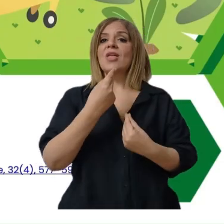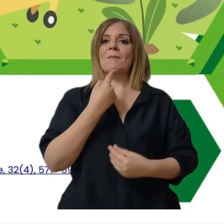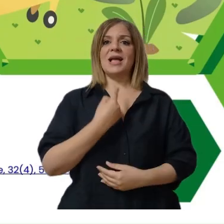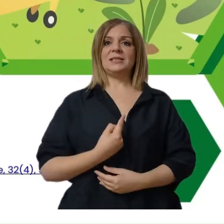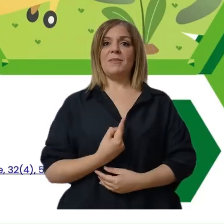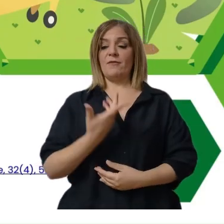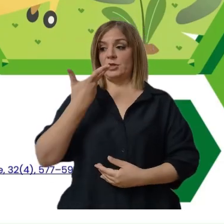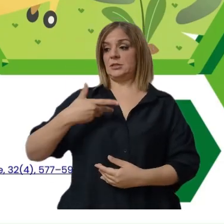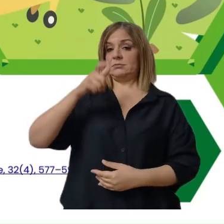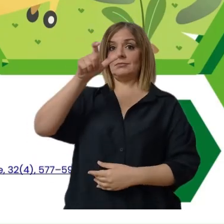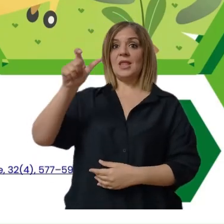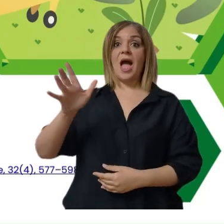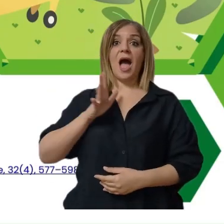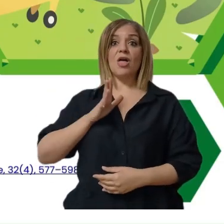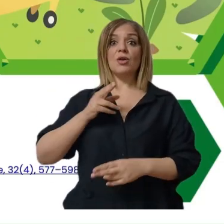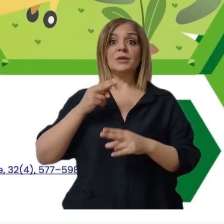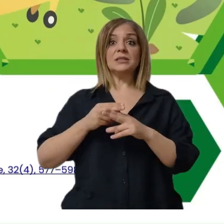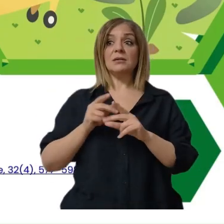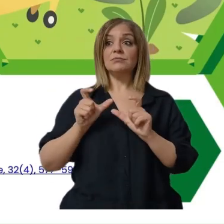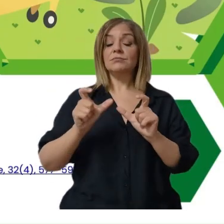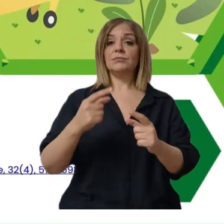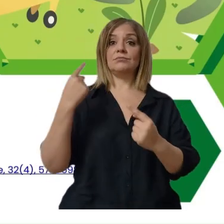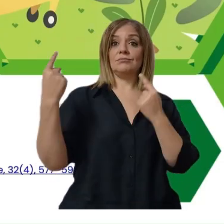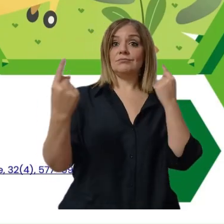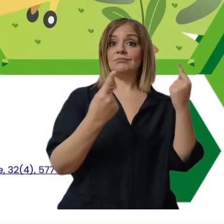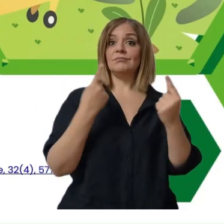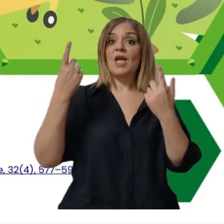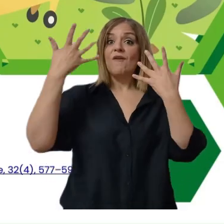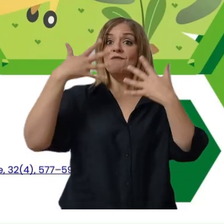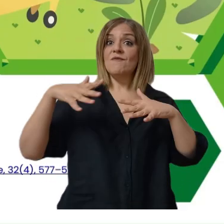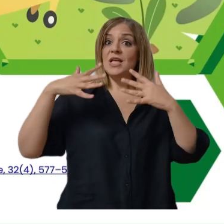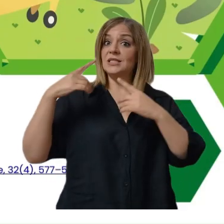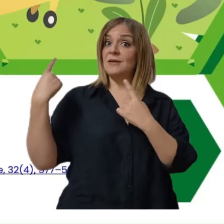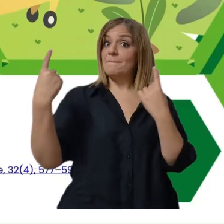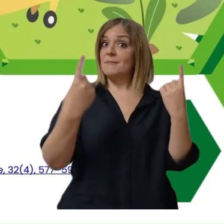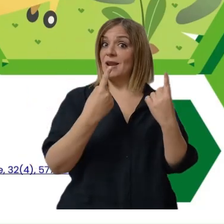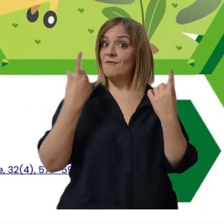beings to take care of the environment and nature.